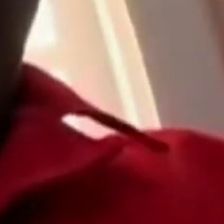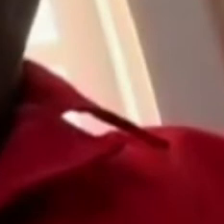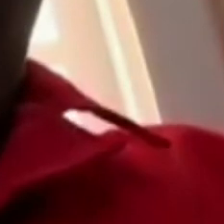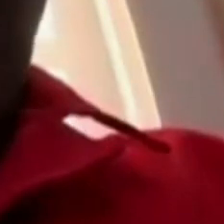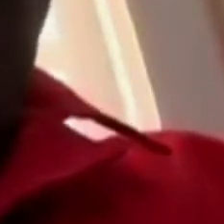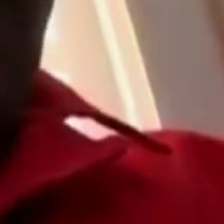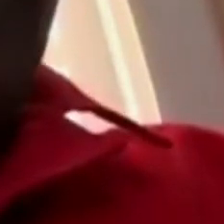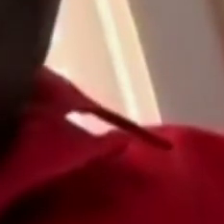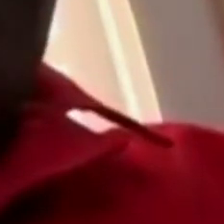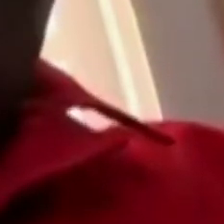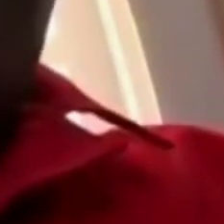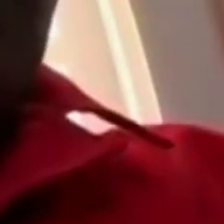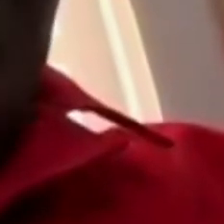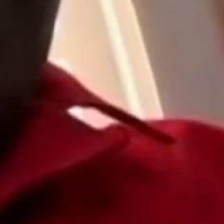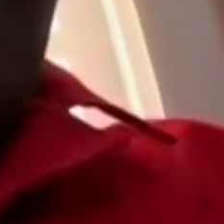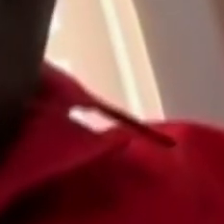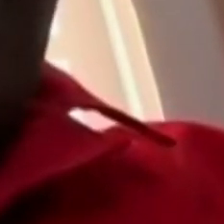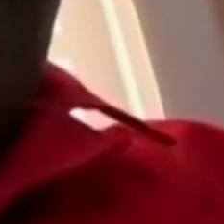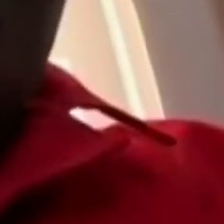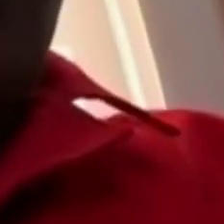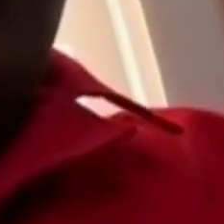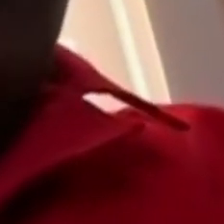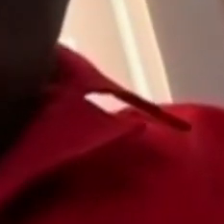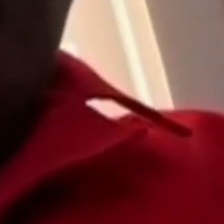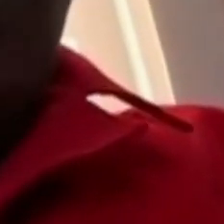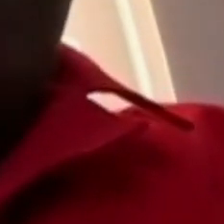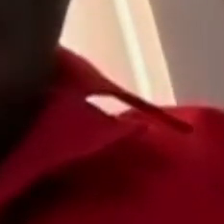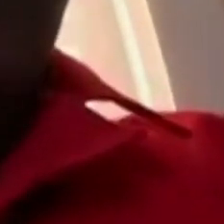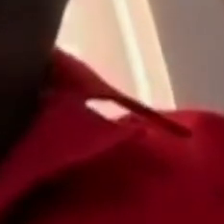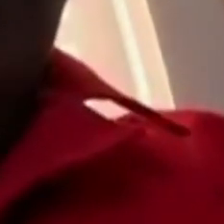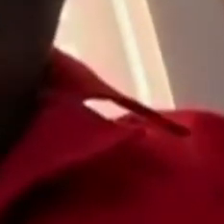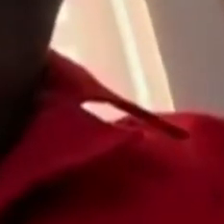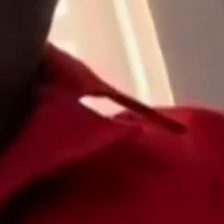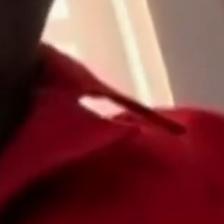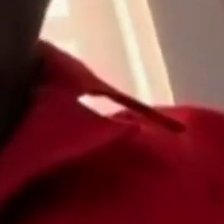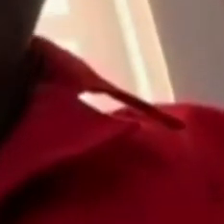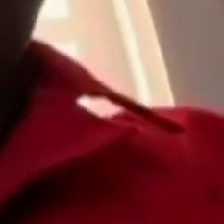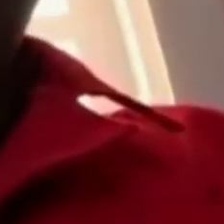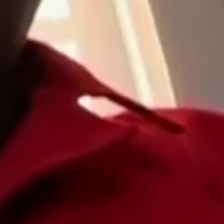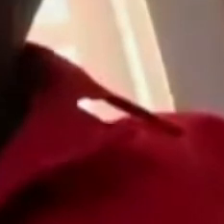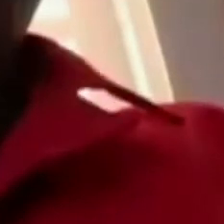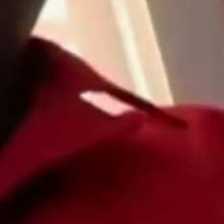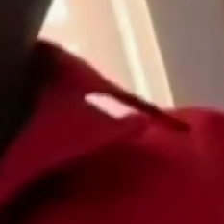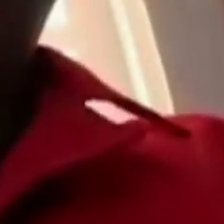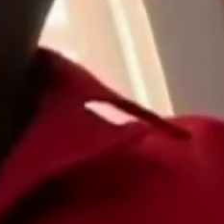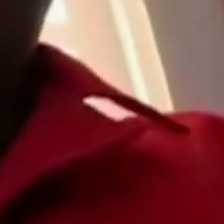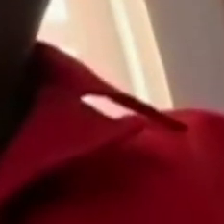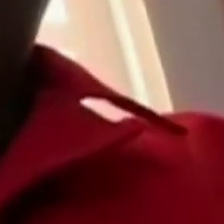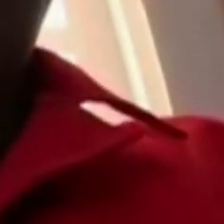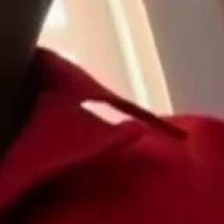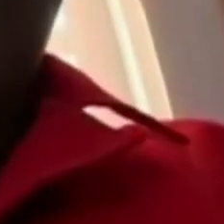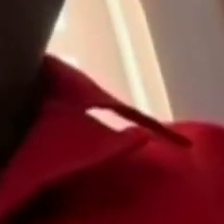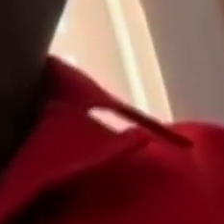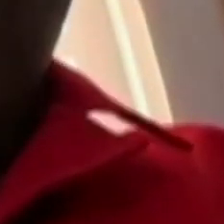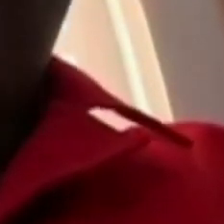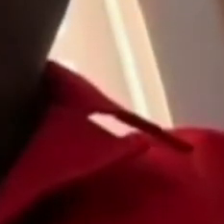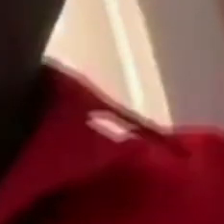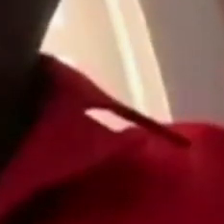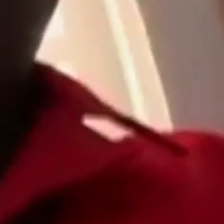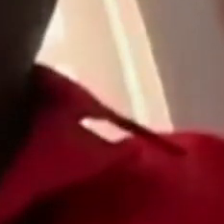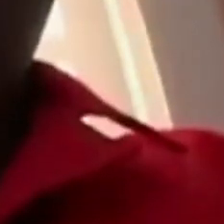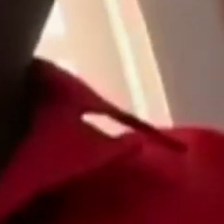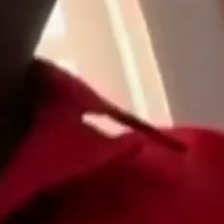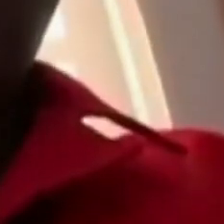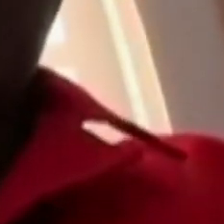resources. This is everywhere. We have seen municipal cars used for campaigns during elections. And